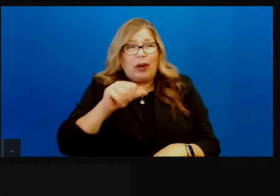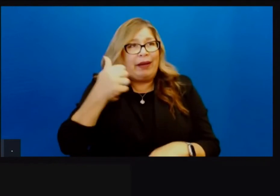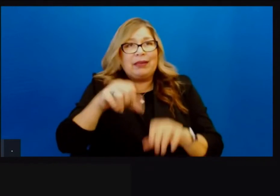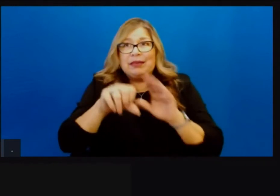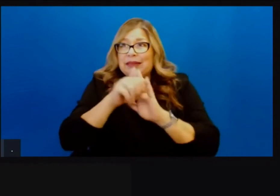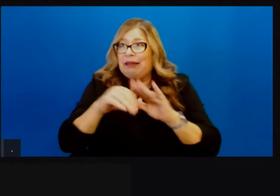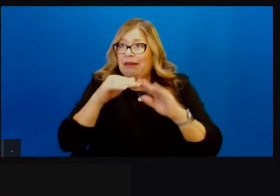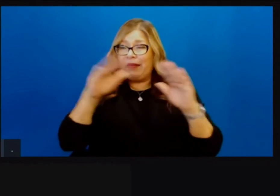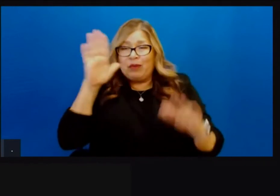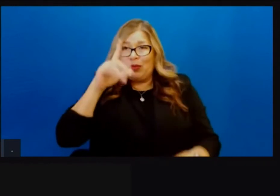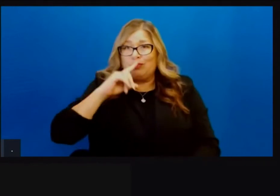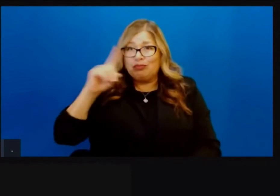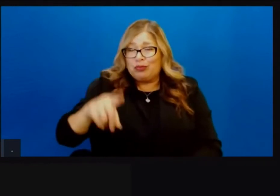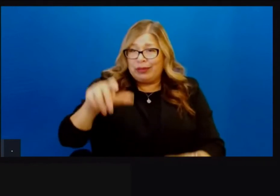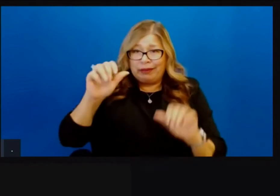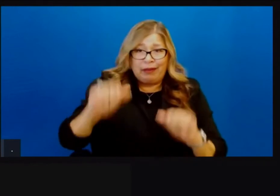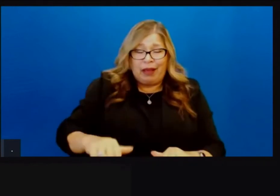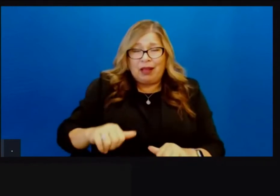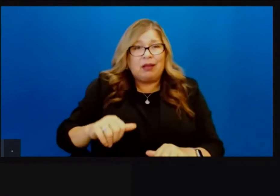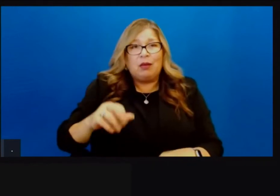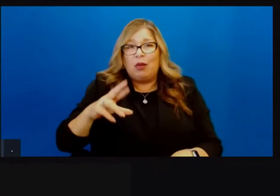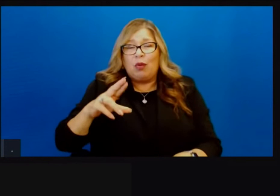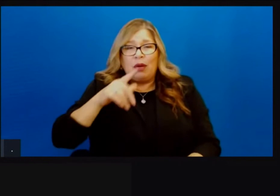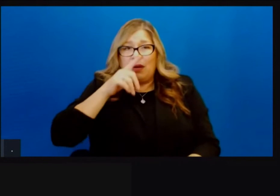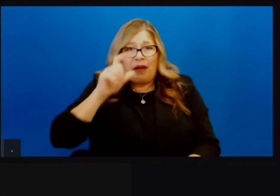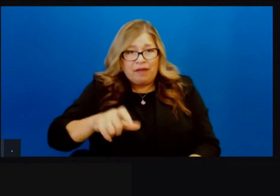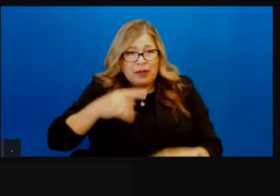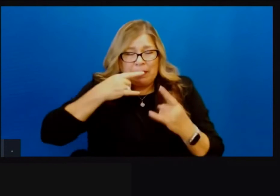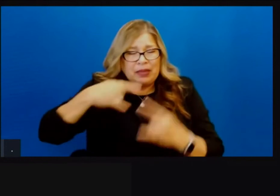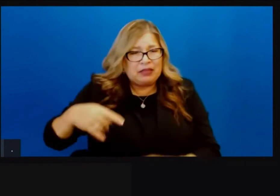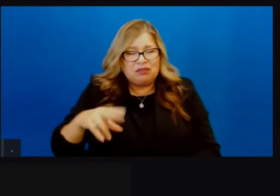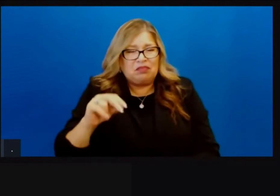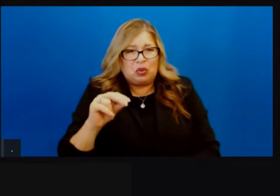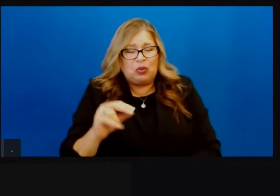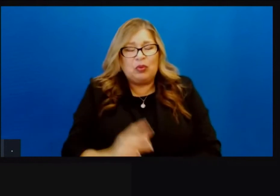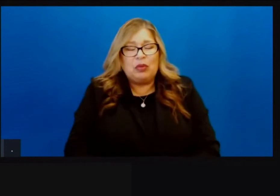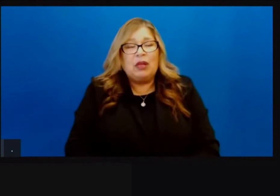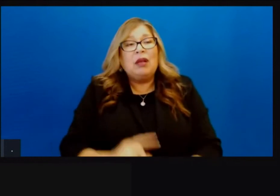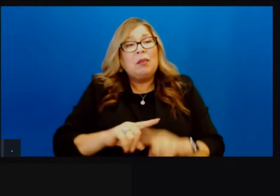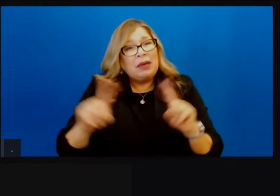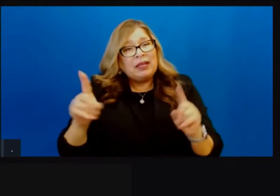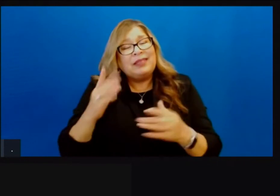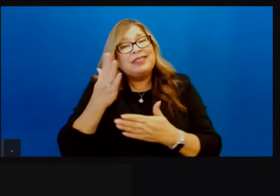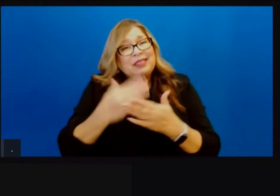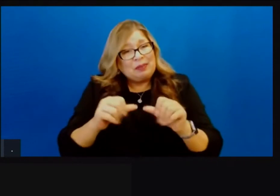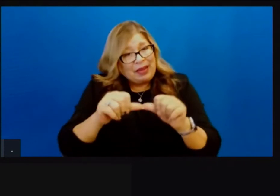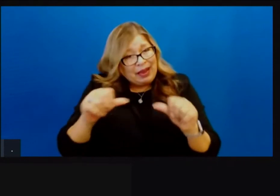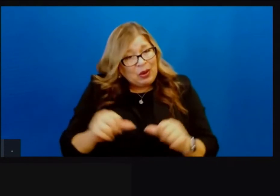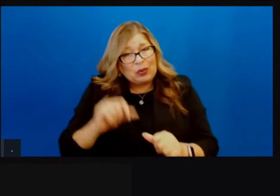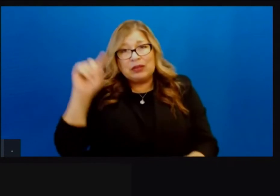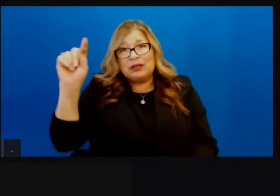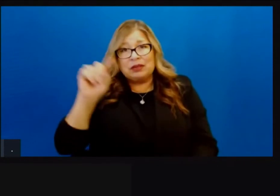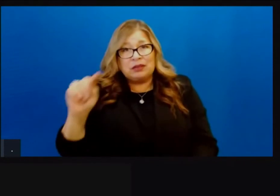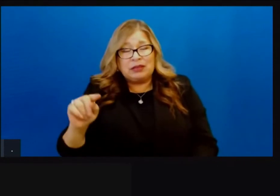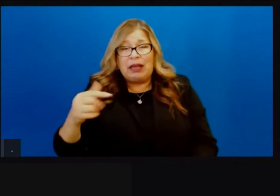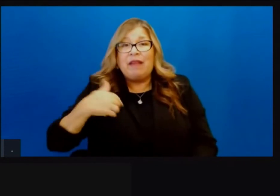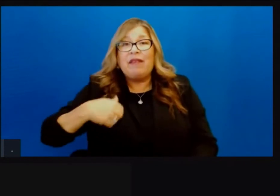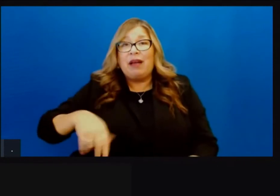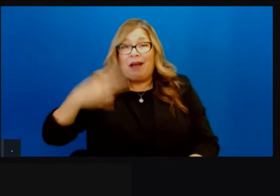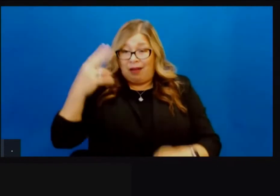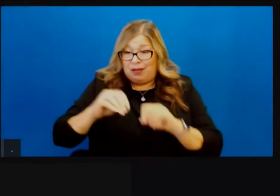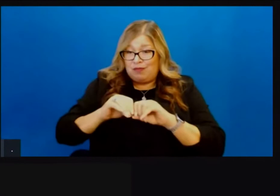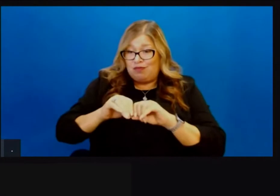But I fully expect that in certain areas, places that have experienced not just high transmission